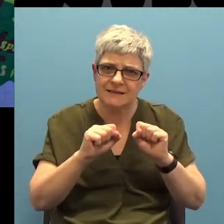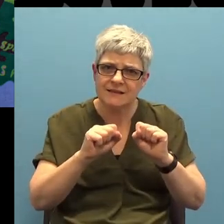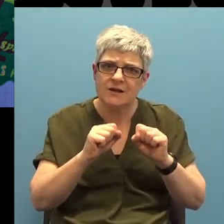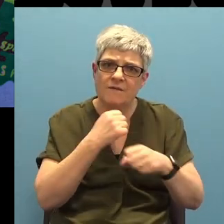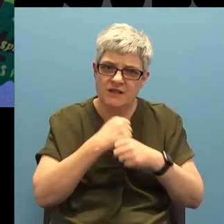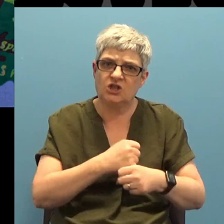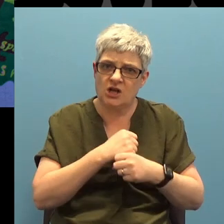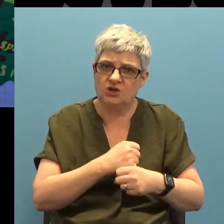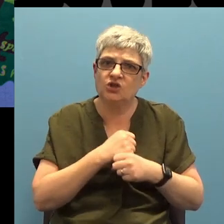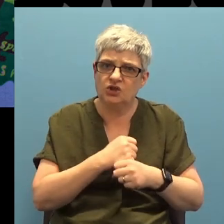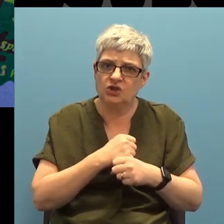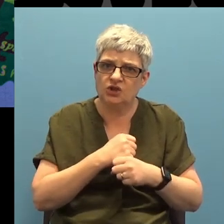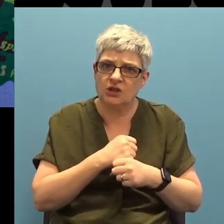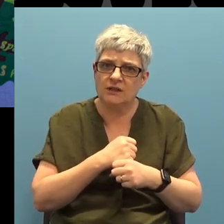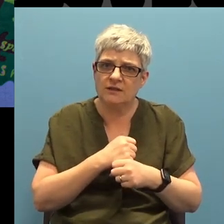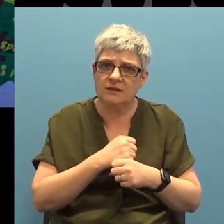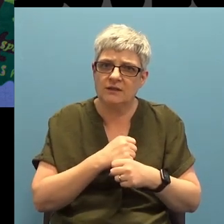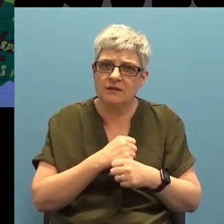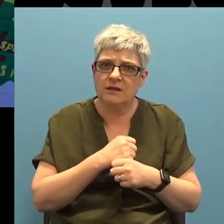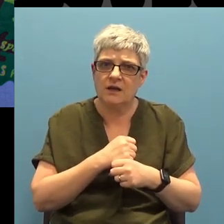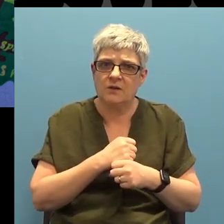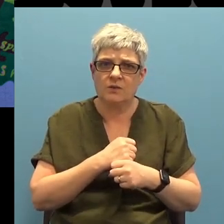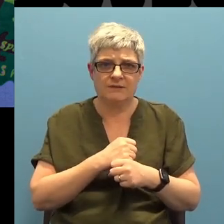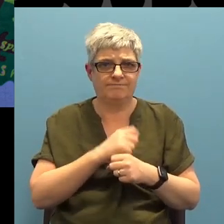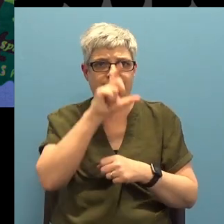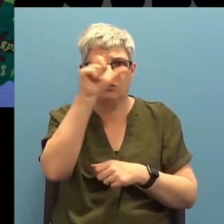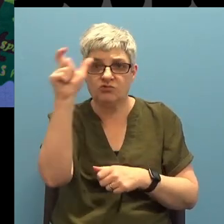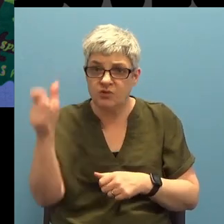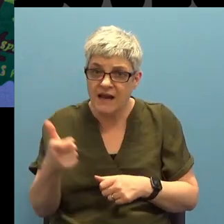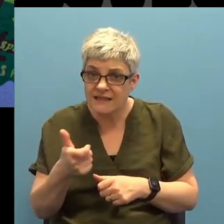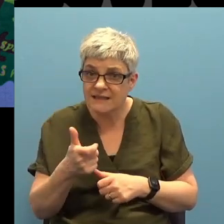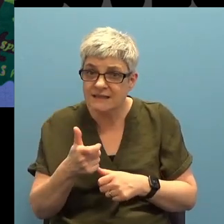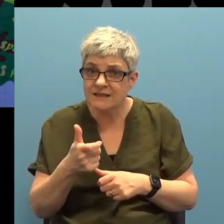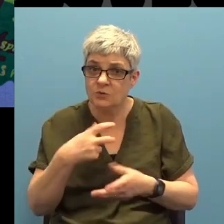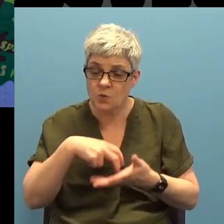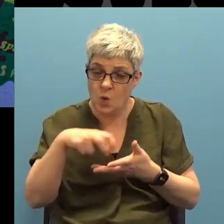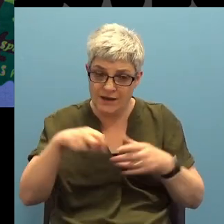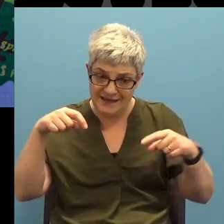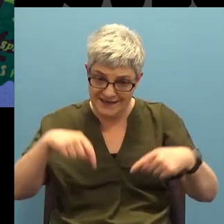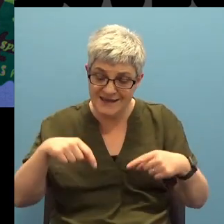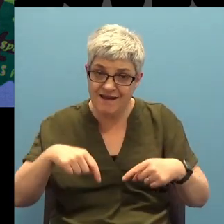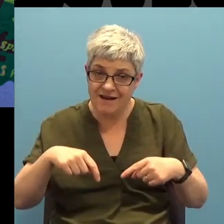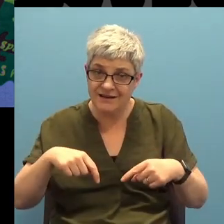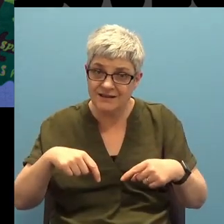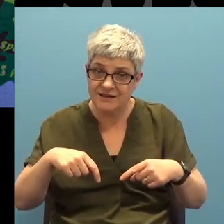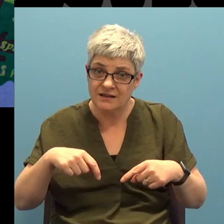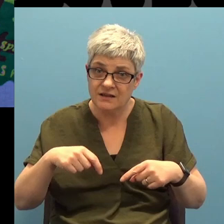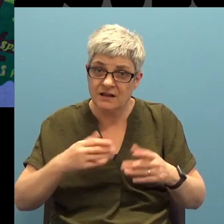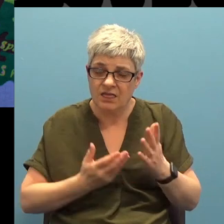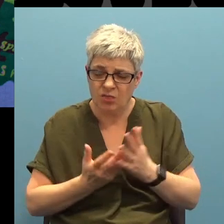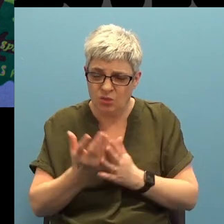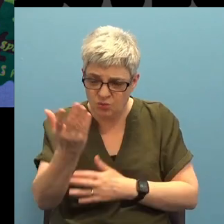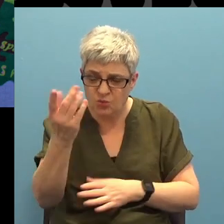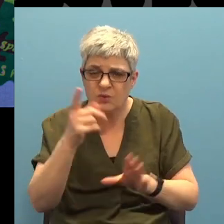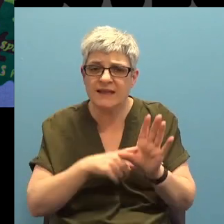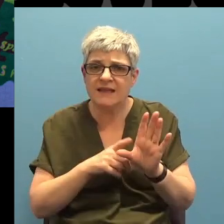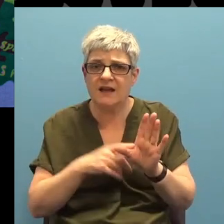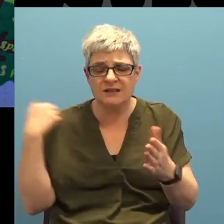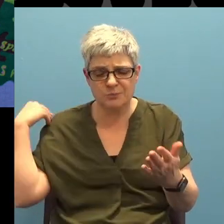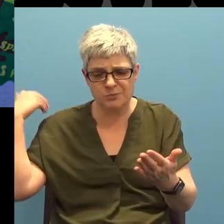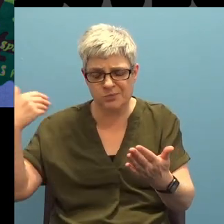the church, when Christ was walking this earth, all through the years, the